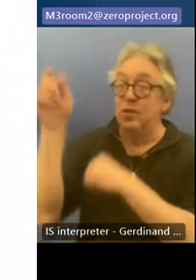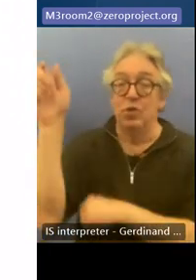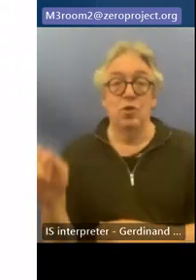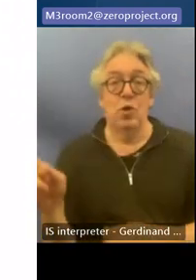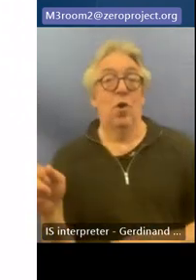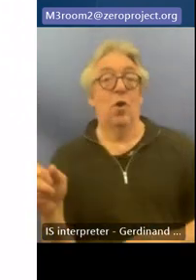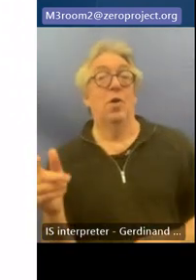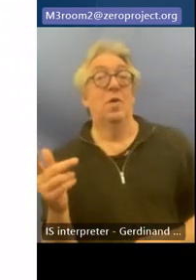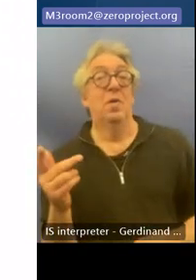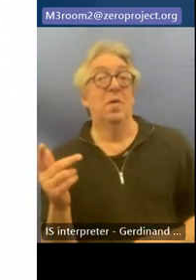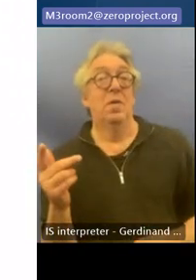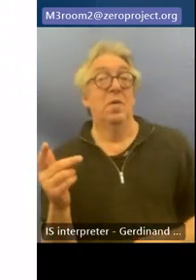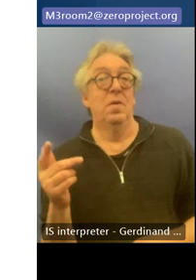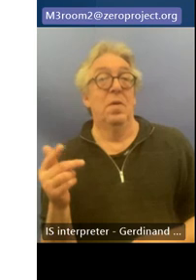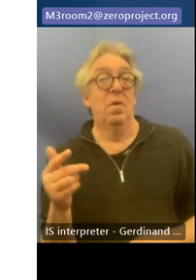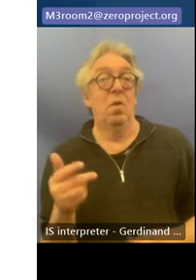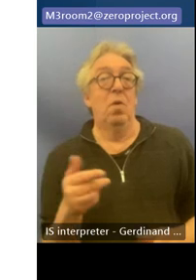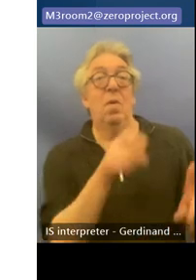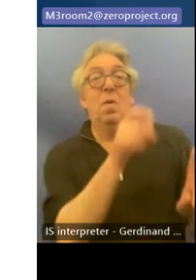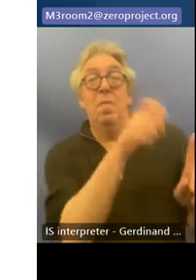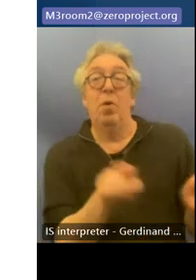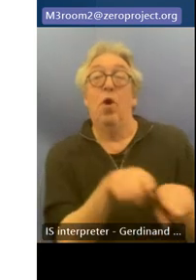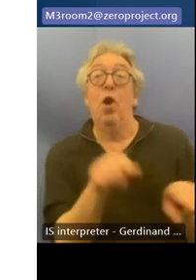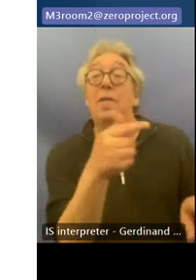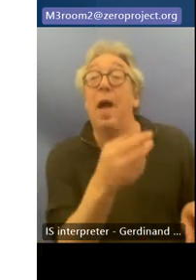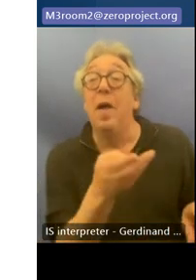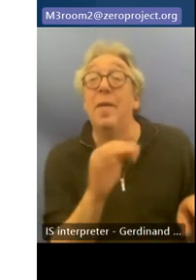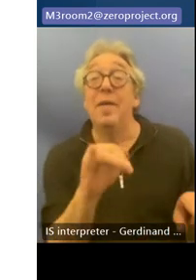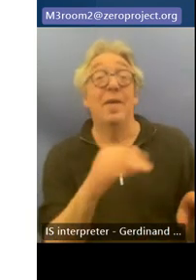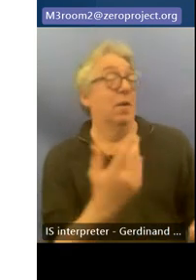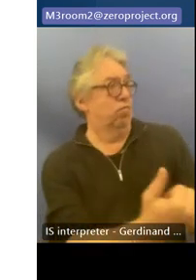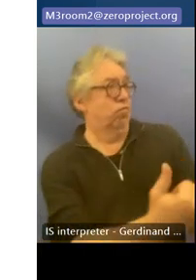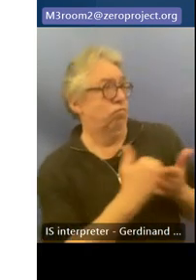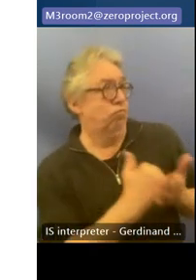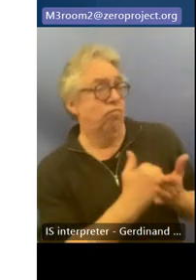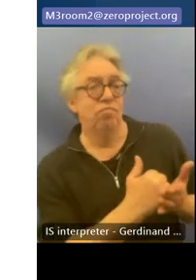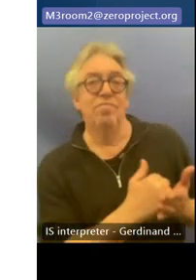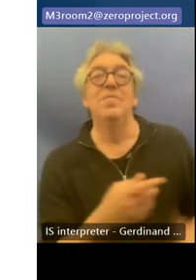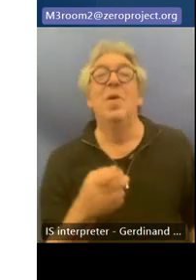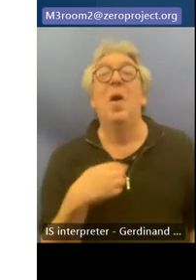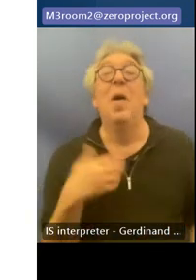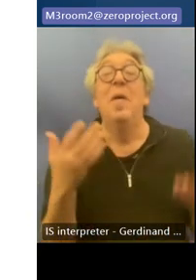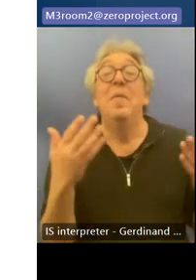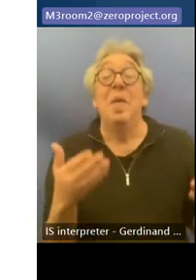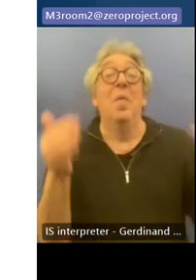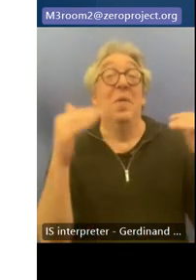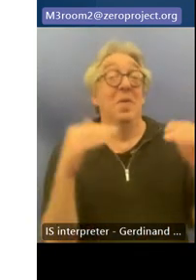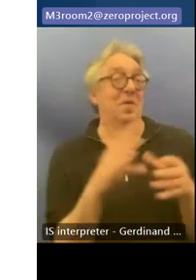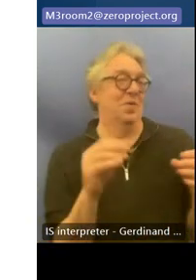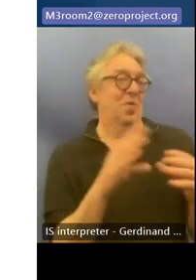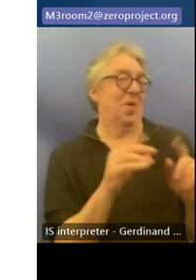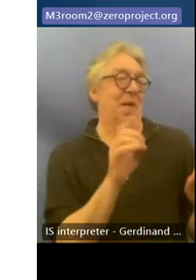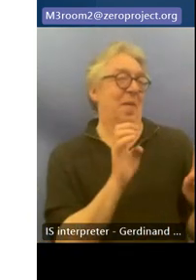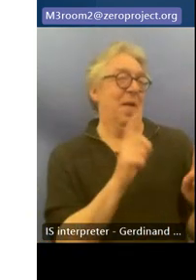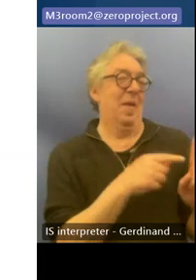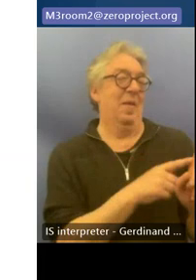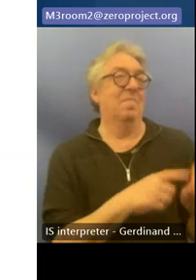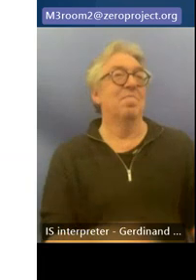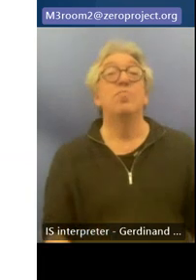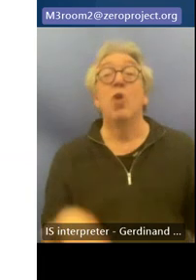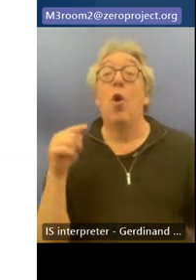really remind you of what you are capable of. So we are really happy for the story of Daniel. And about the sustainability of